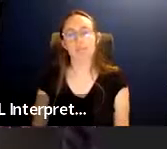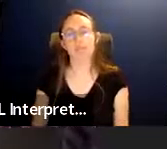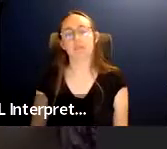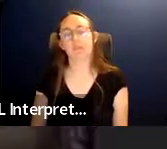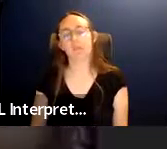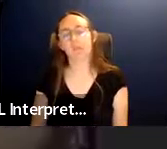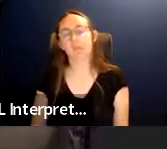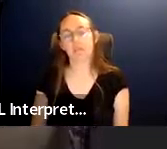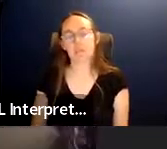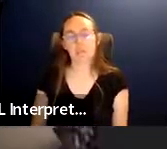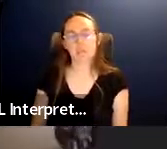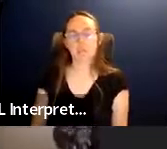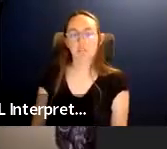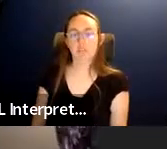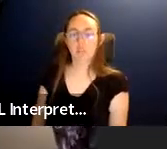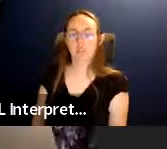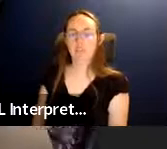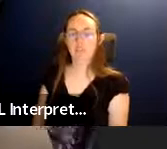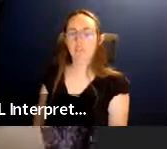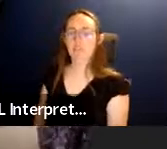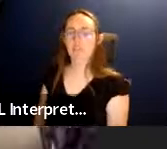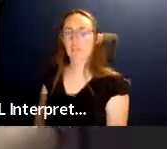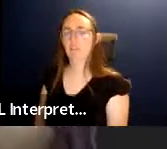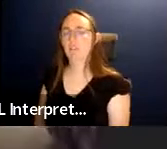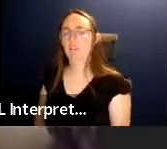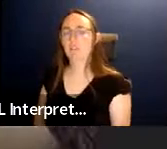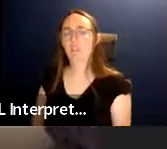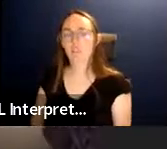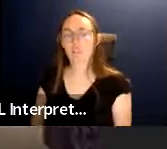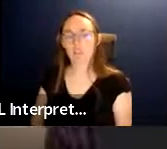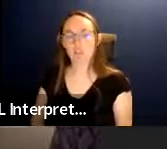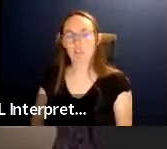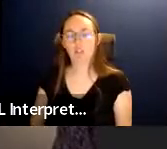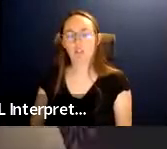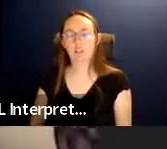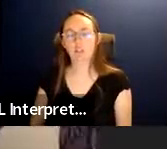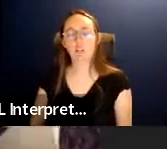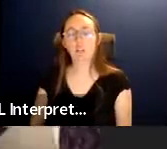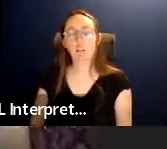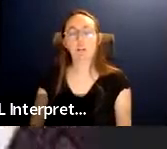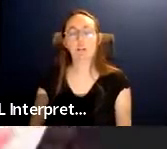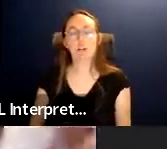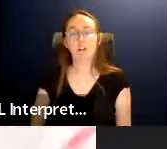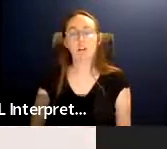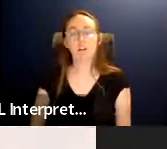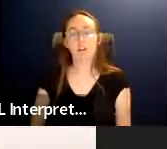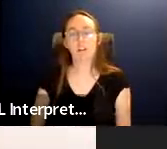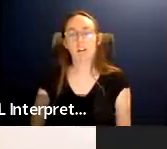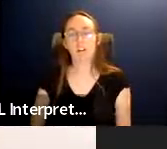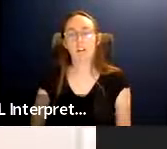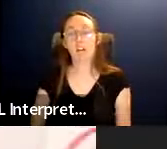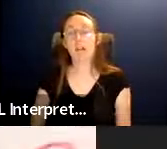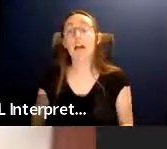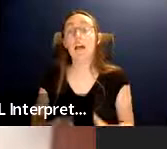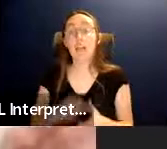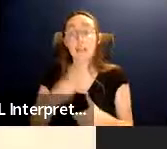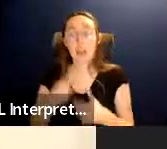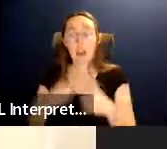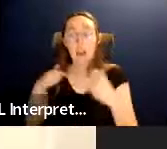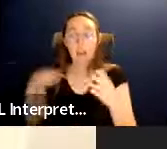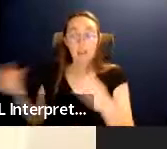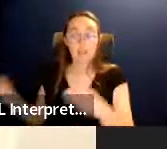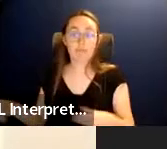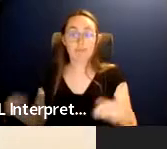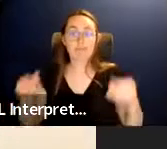here. Put the knife here, and then I can then lift it up and